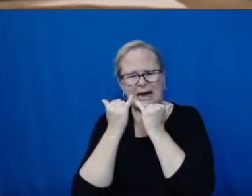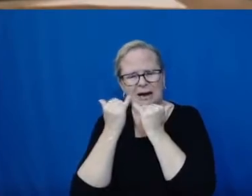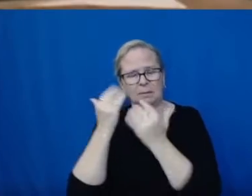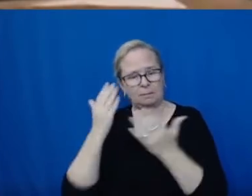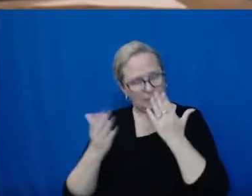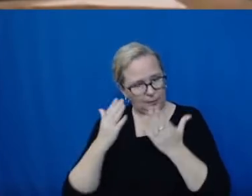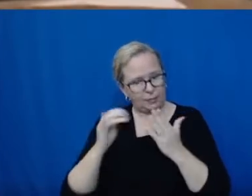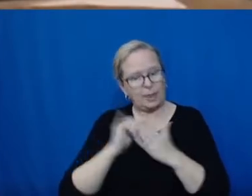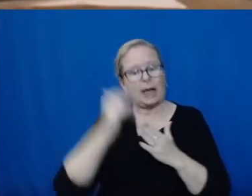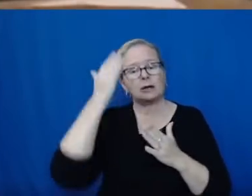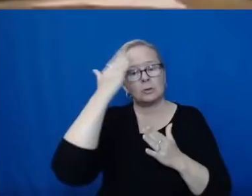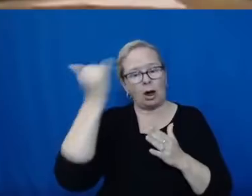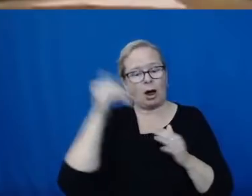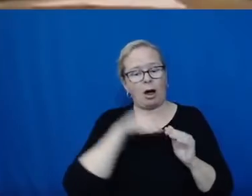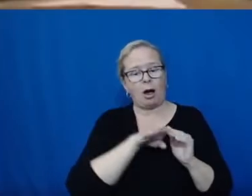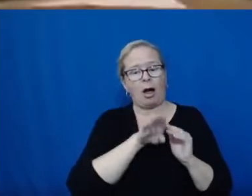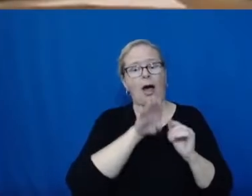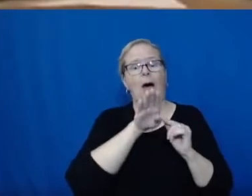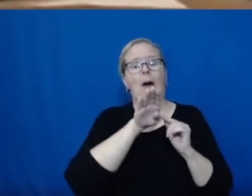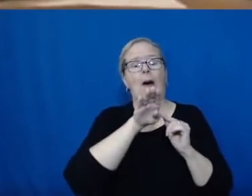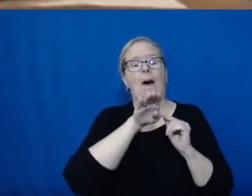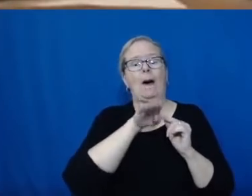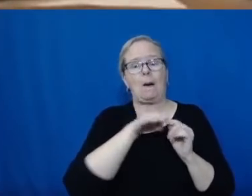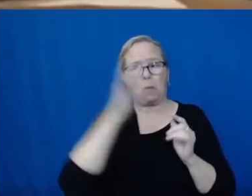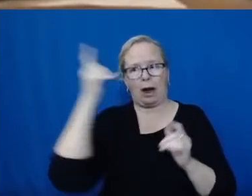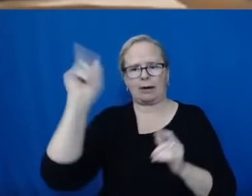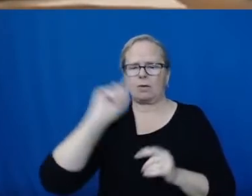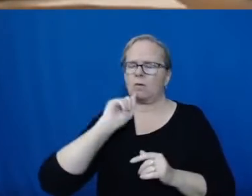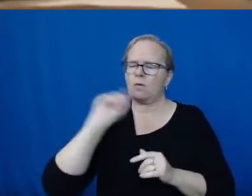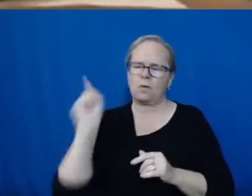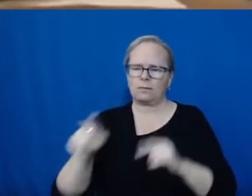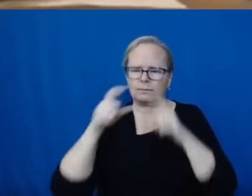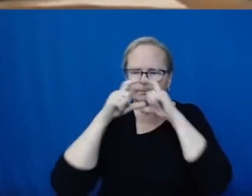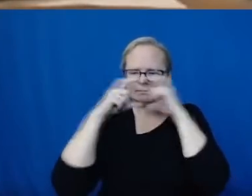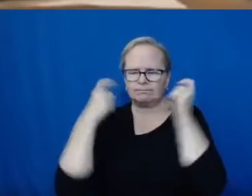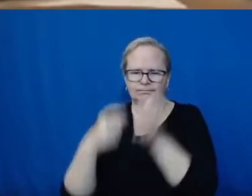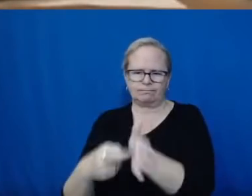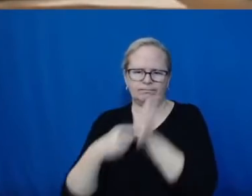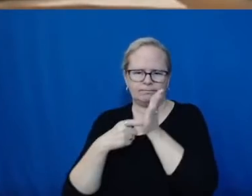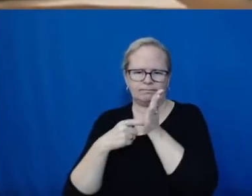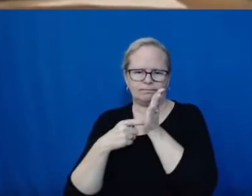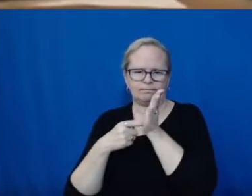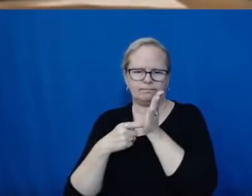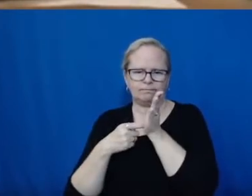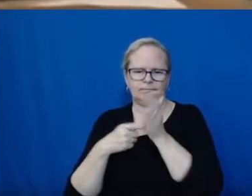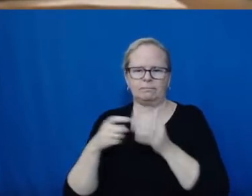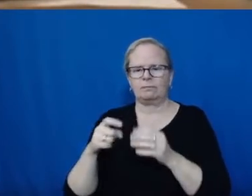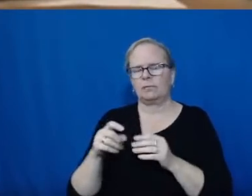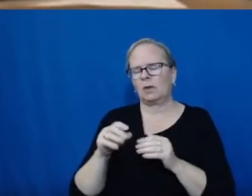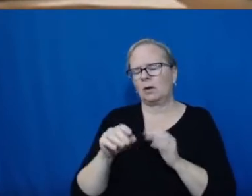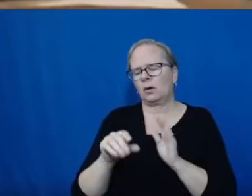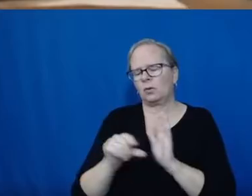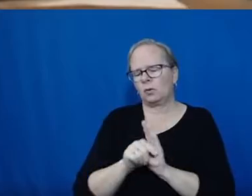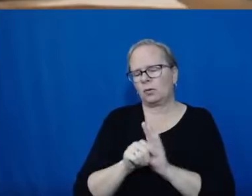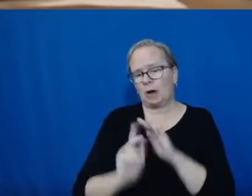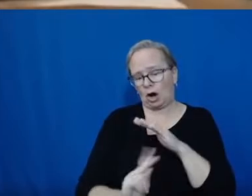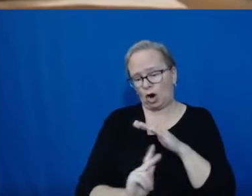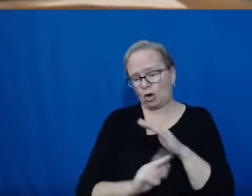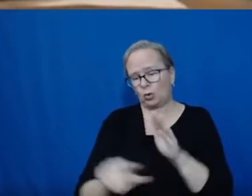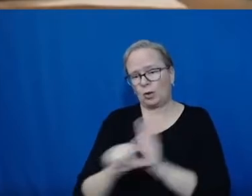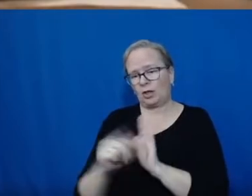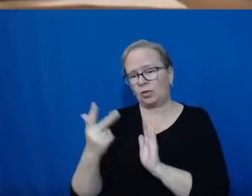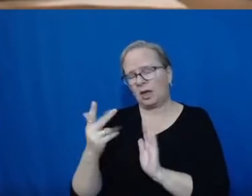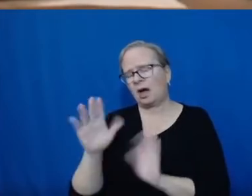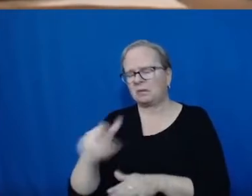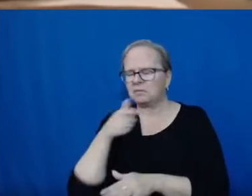now, and yet they're still denying the protection of masks to the kindergarten to grade 3 ages.